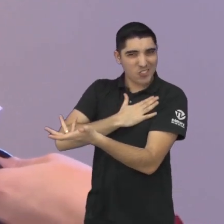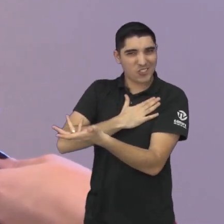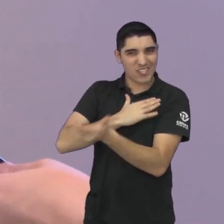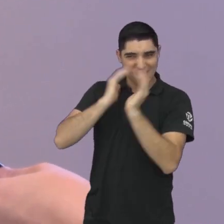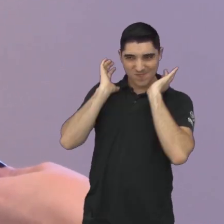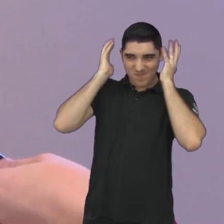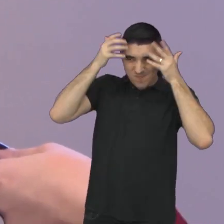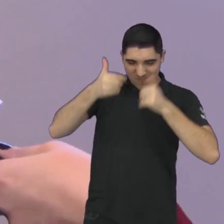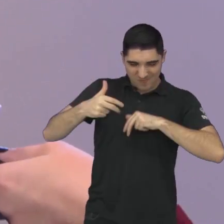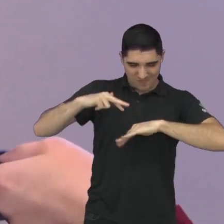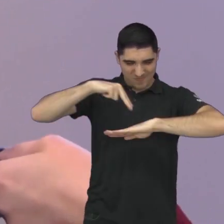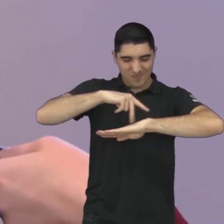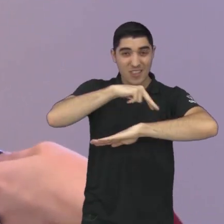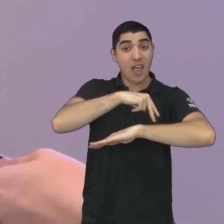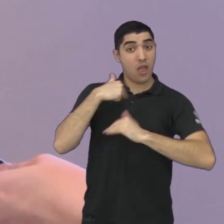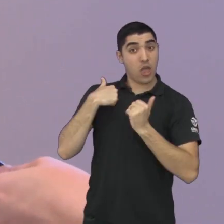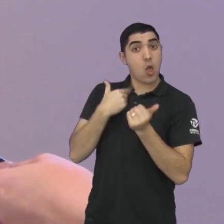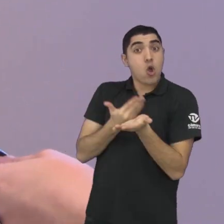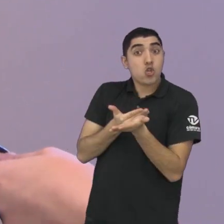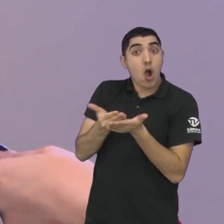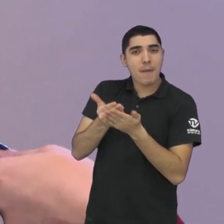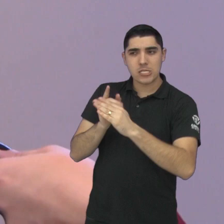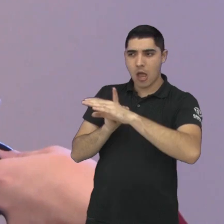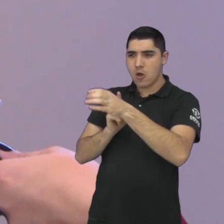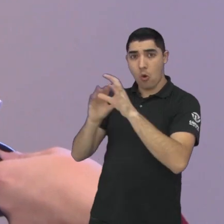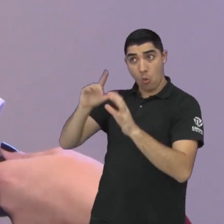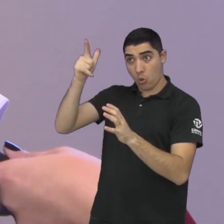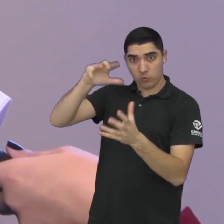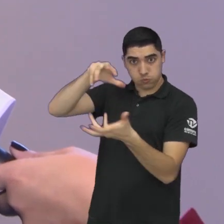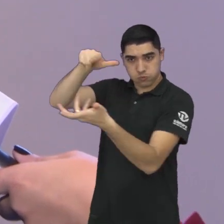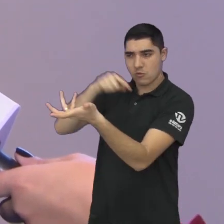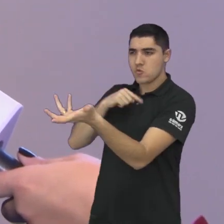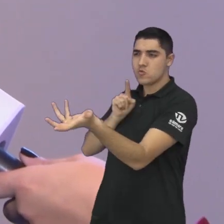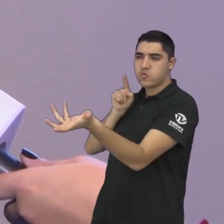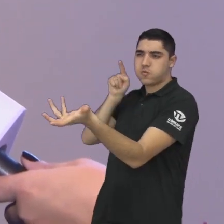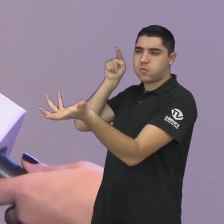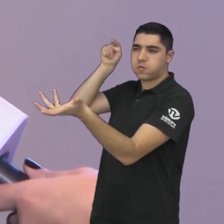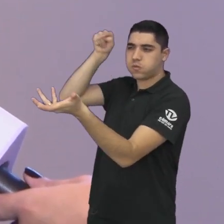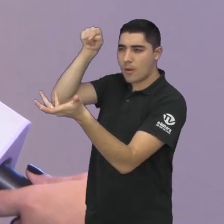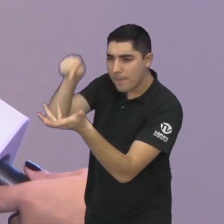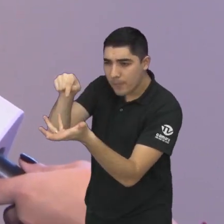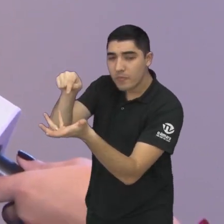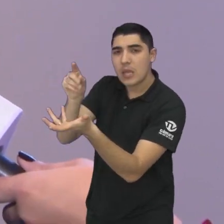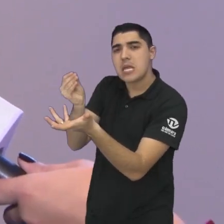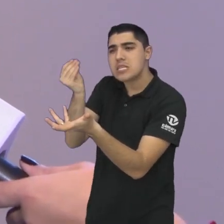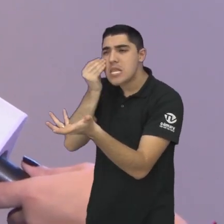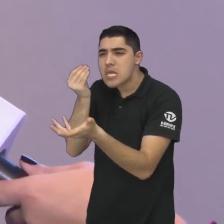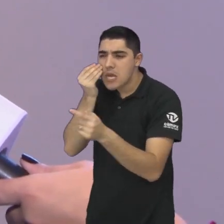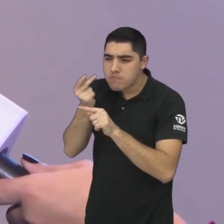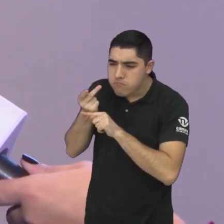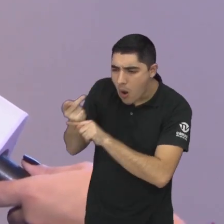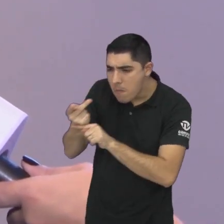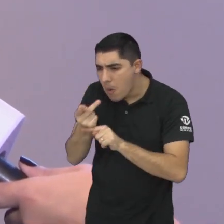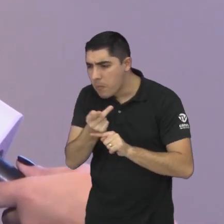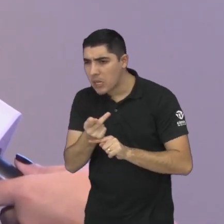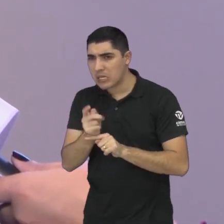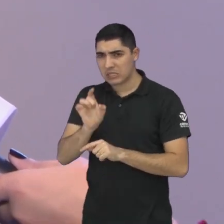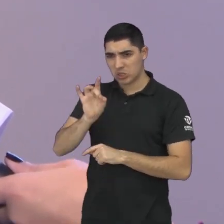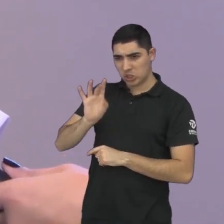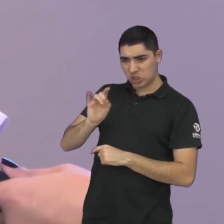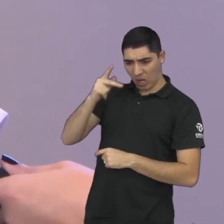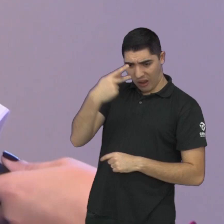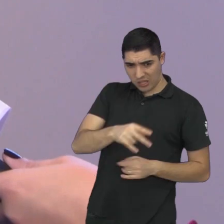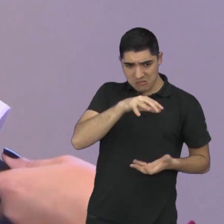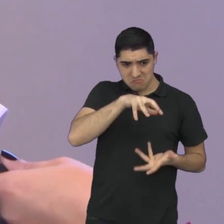of the fun things about being an astronaut is being able to be on that cutting edge of human spaceflight and